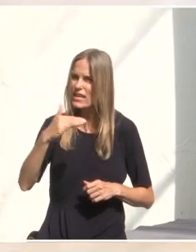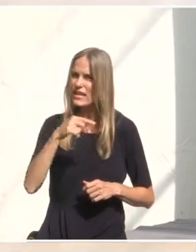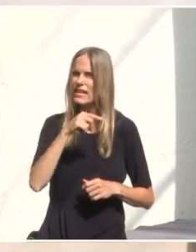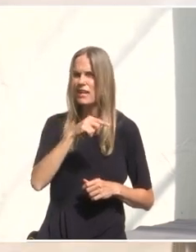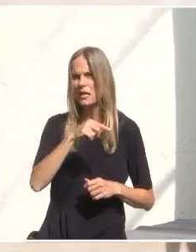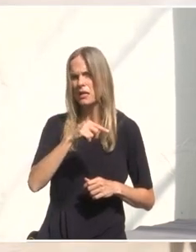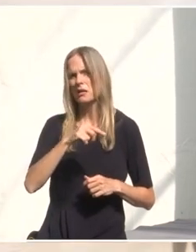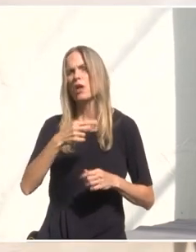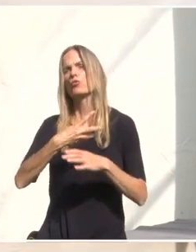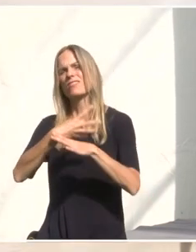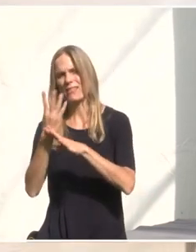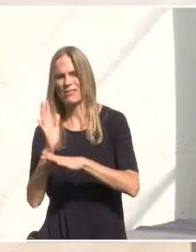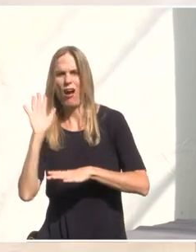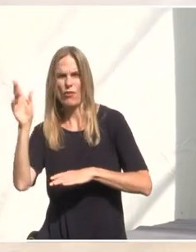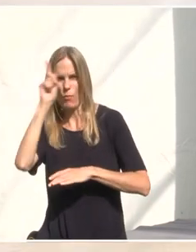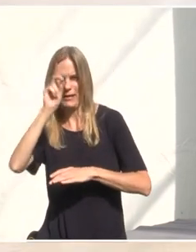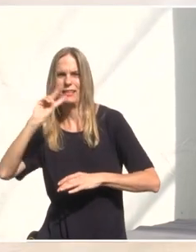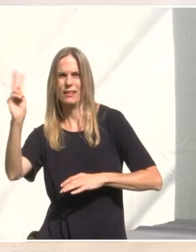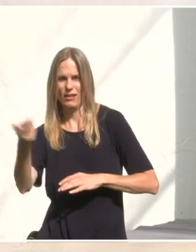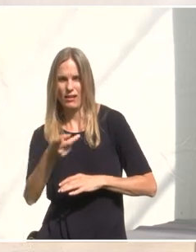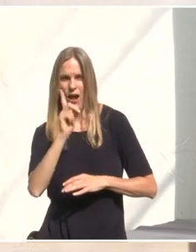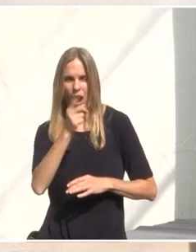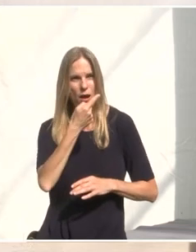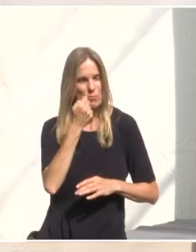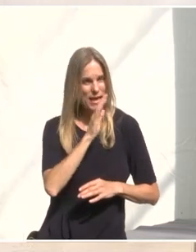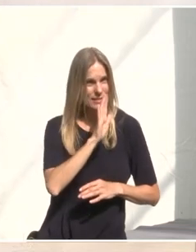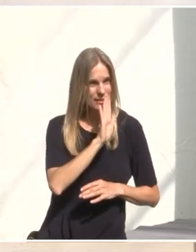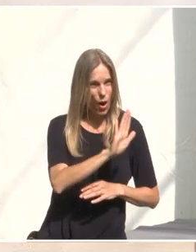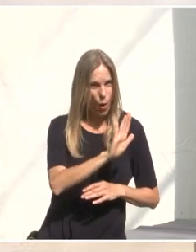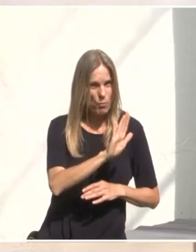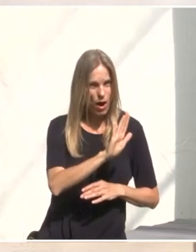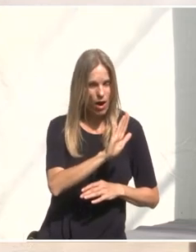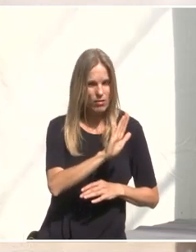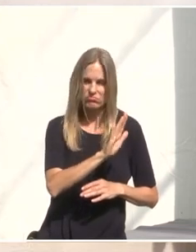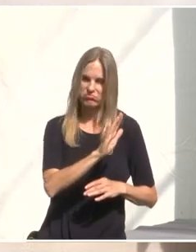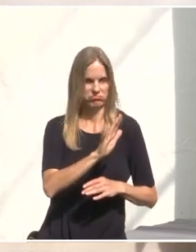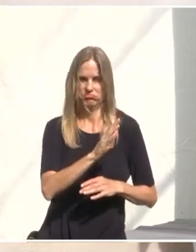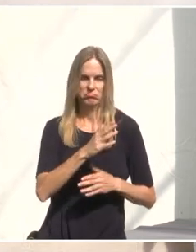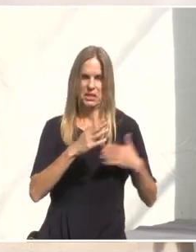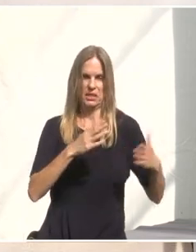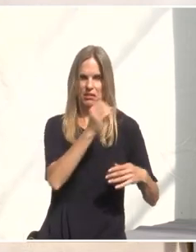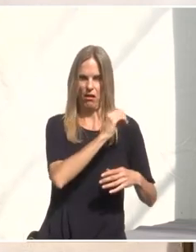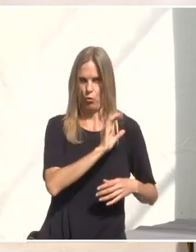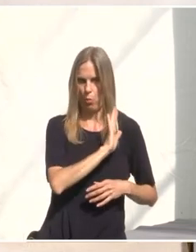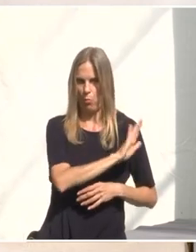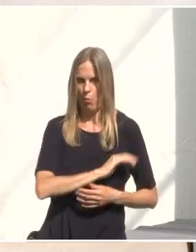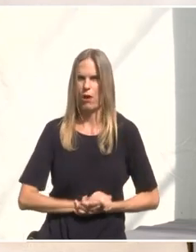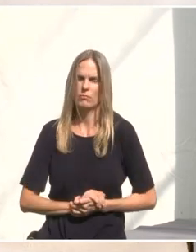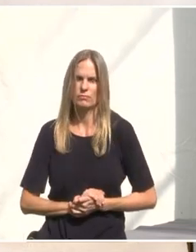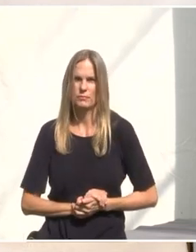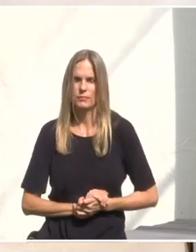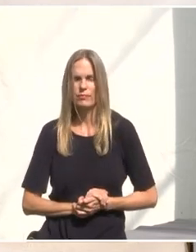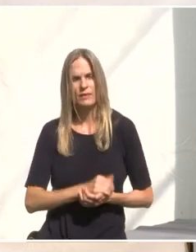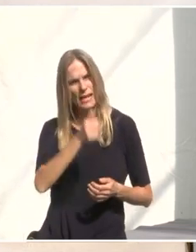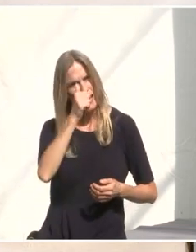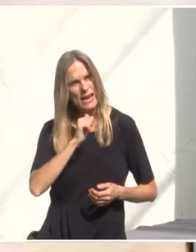Scandinavia, and Estonian men, their health profile, the men are from Eastern Europe. So women